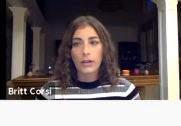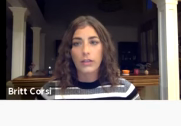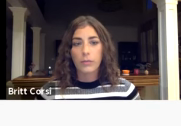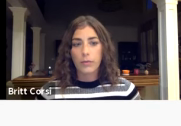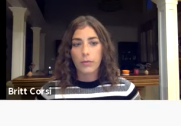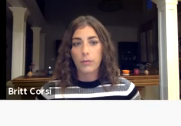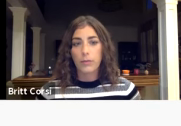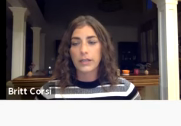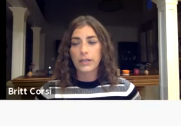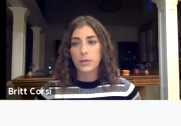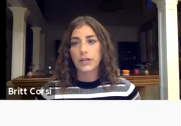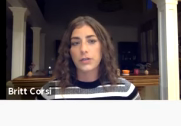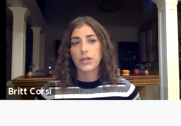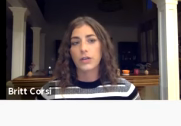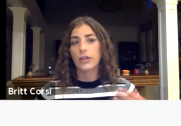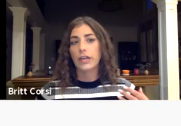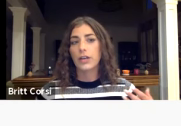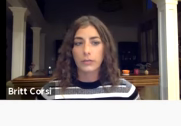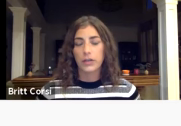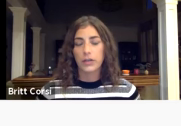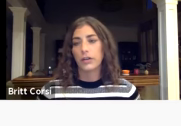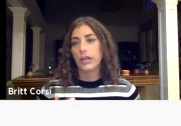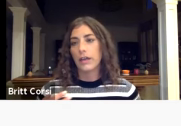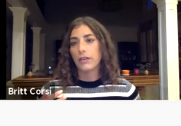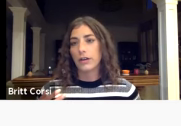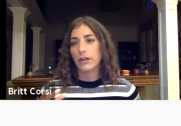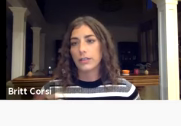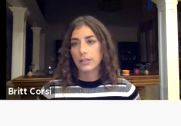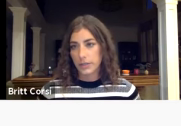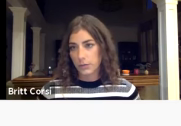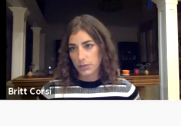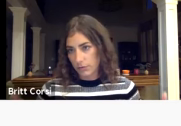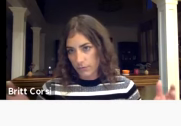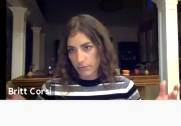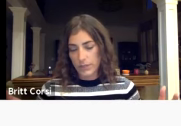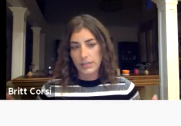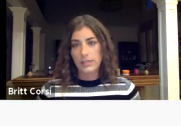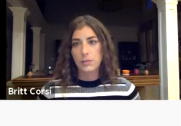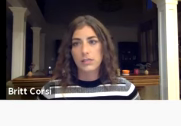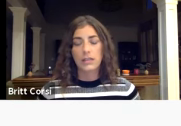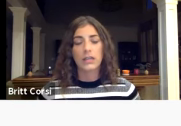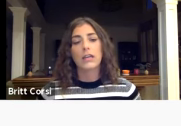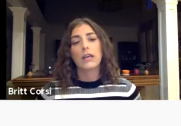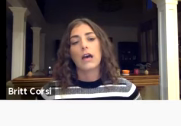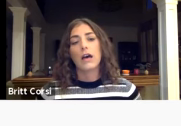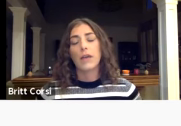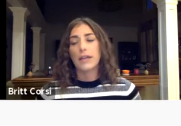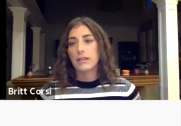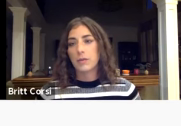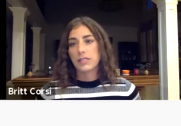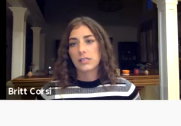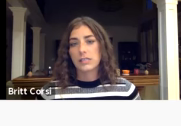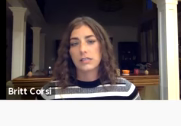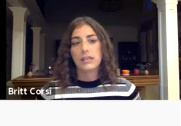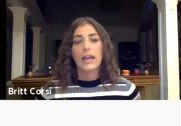on the biggest players, right? You're looking at your government, you're looking at their constituents, which is your residents basically, and